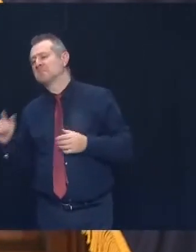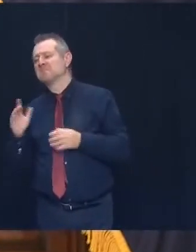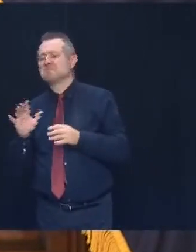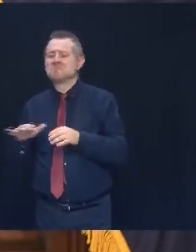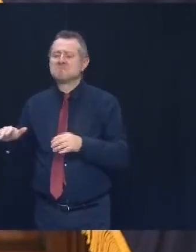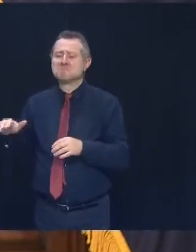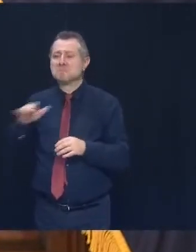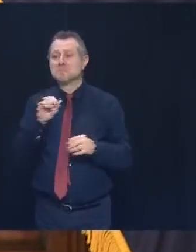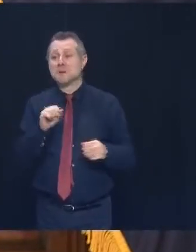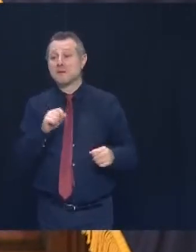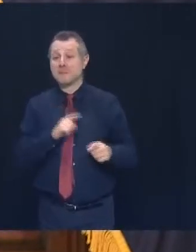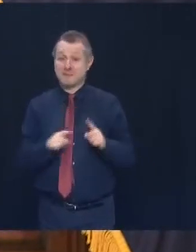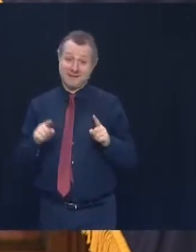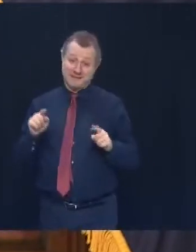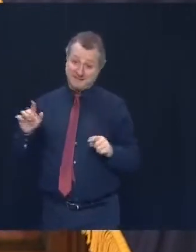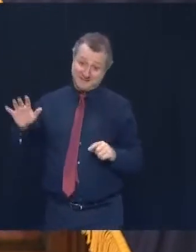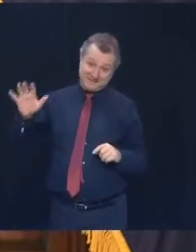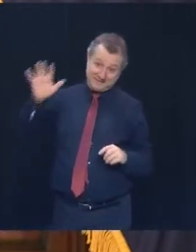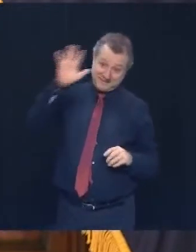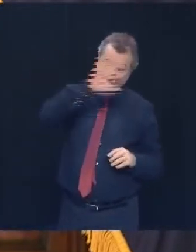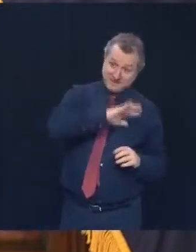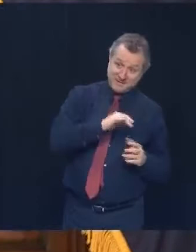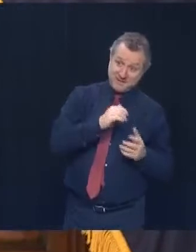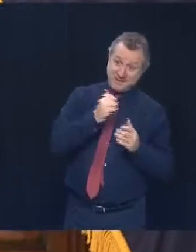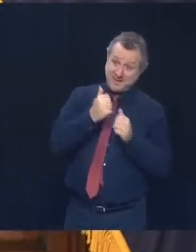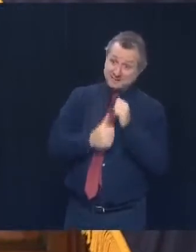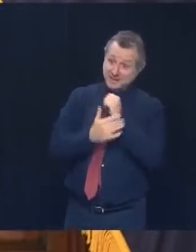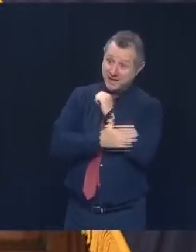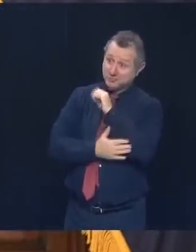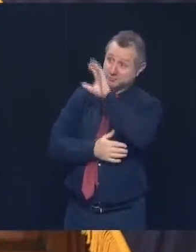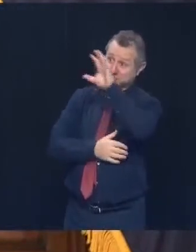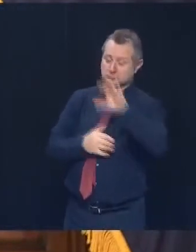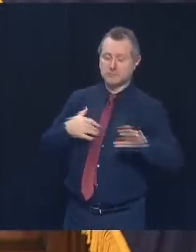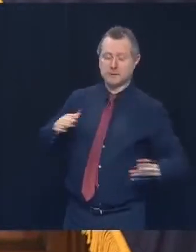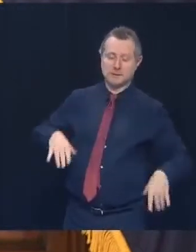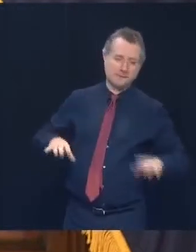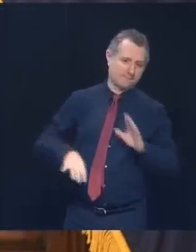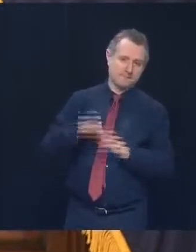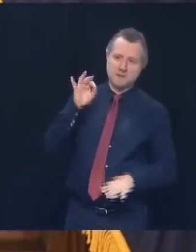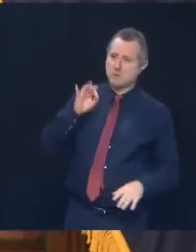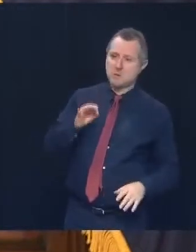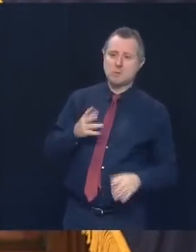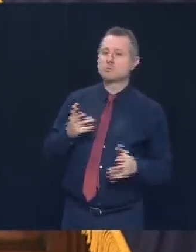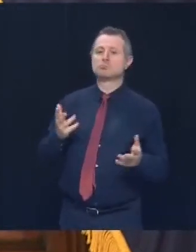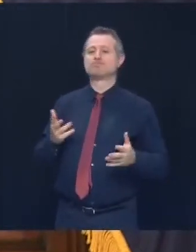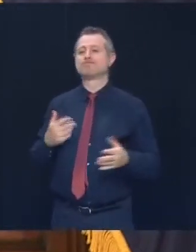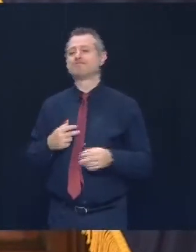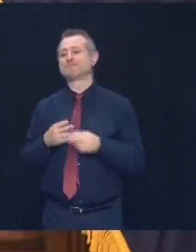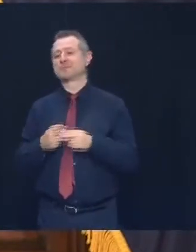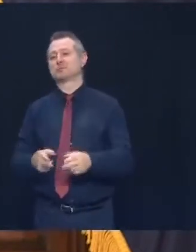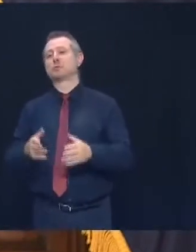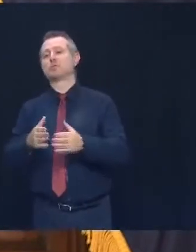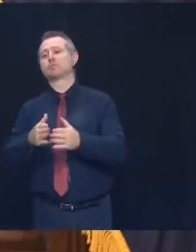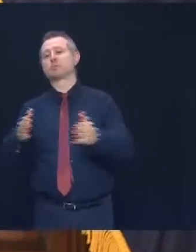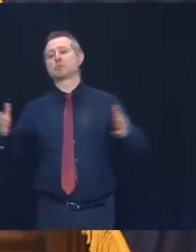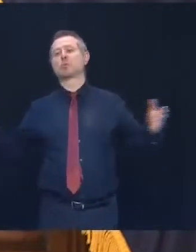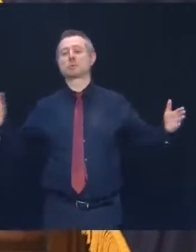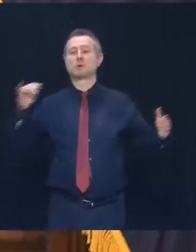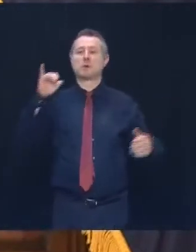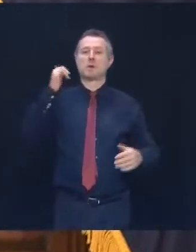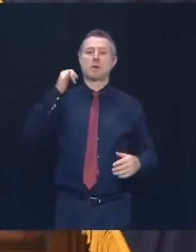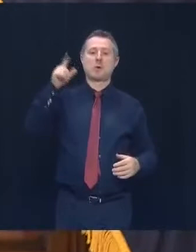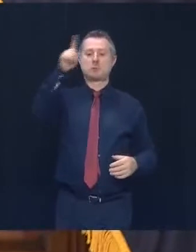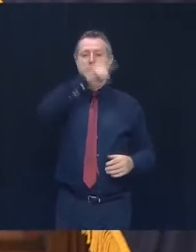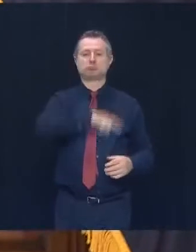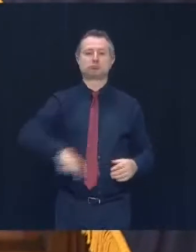we haven't, we have defined a broad yellow area because we